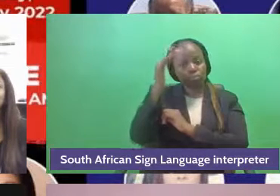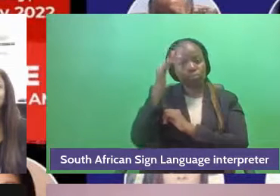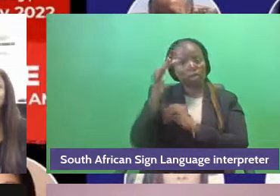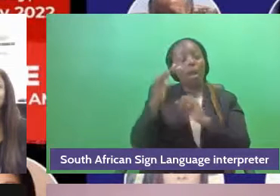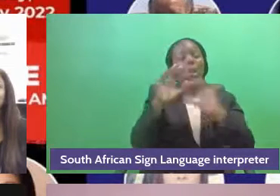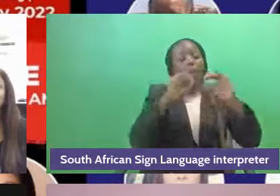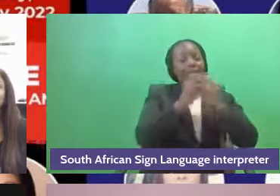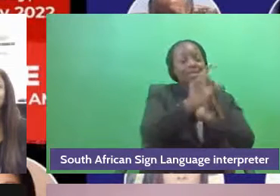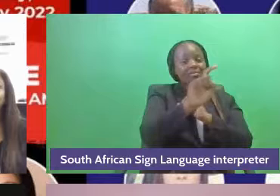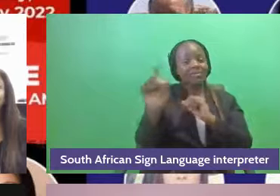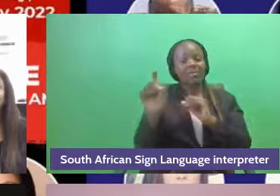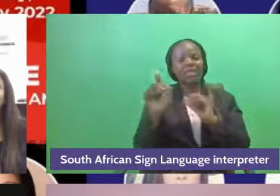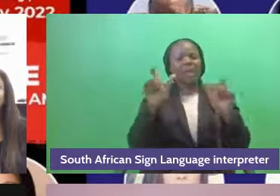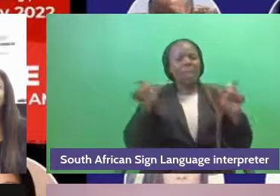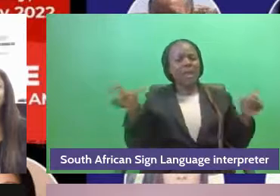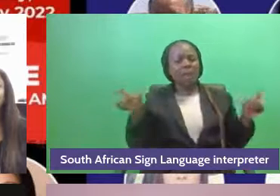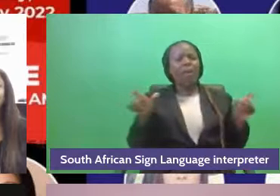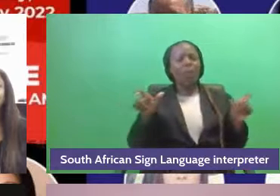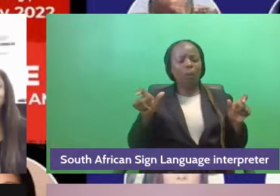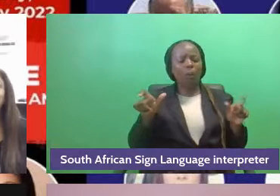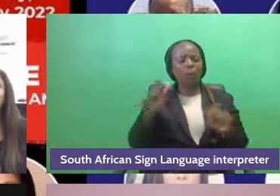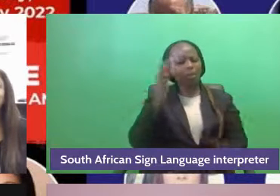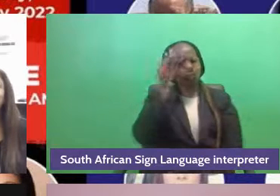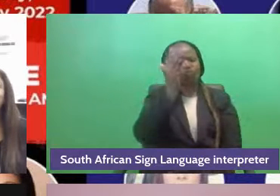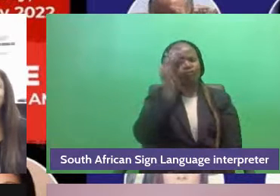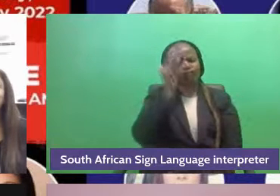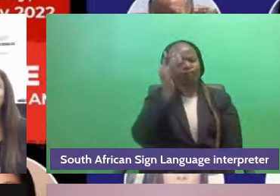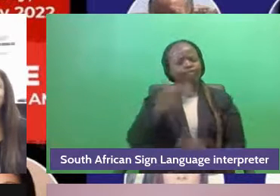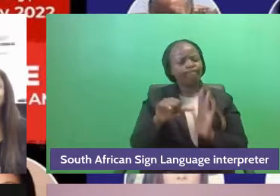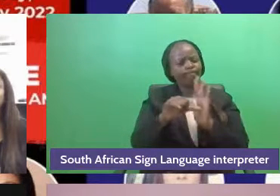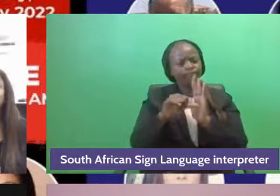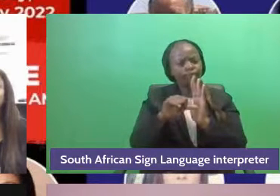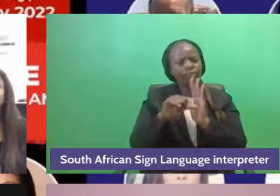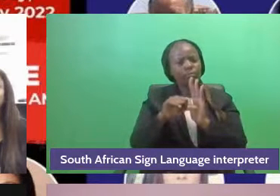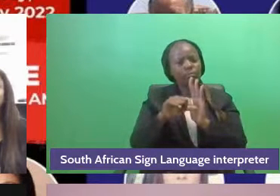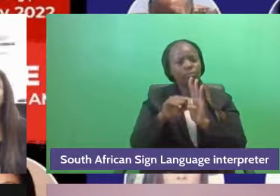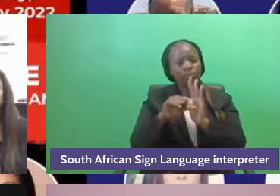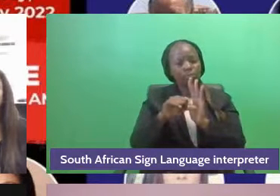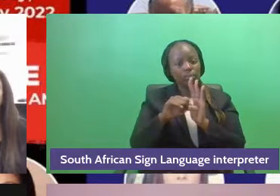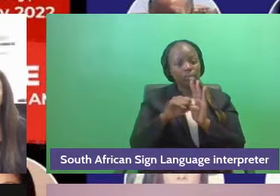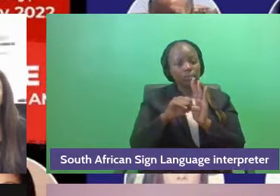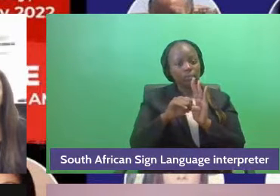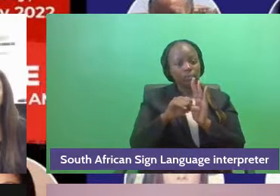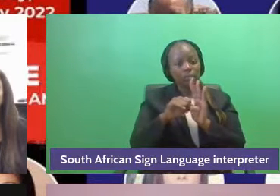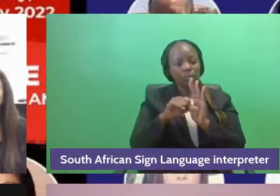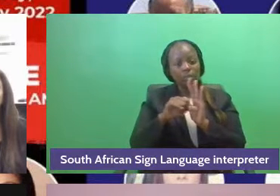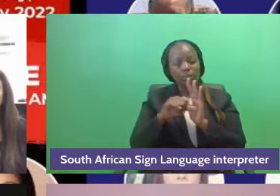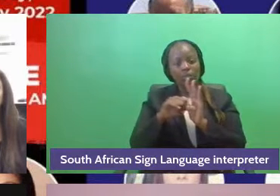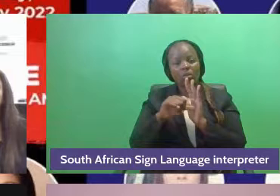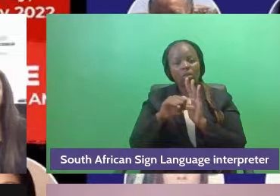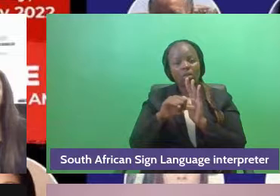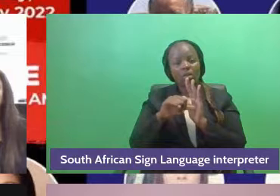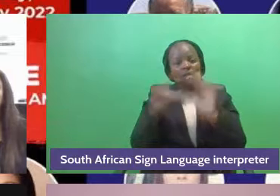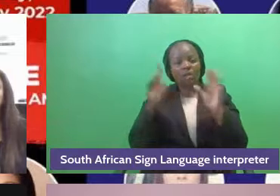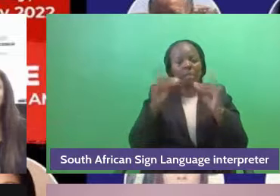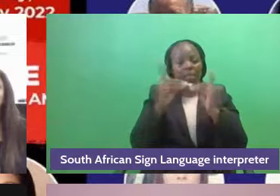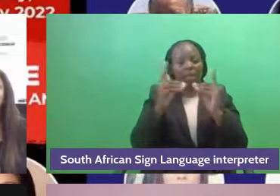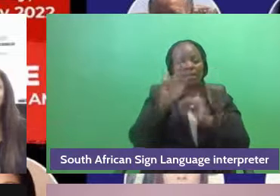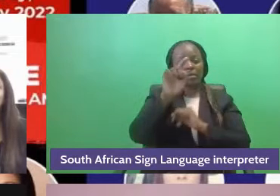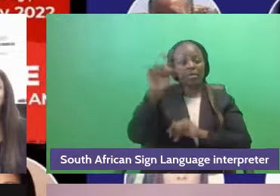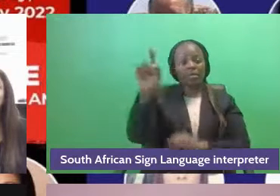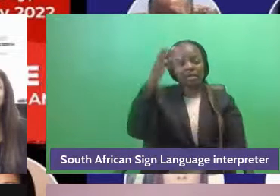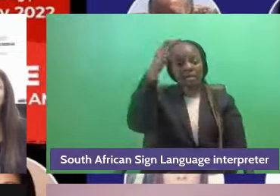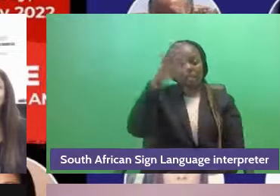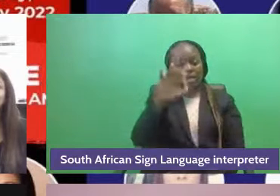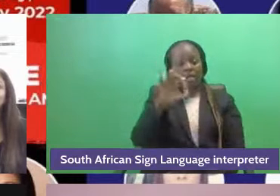organizations, as humanitarians, and and any state department, or as a person